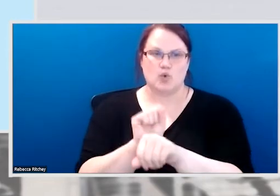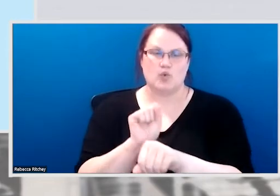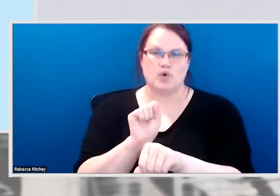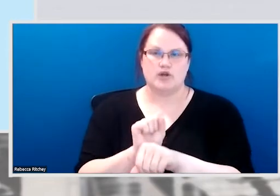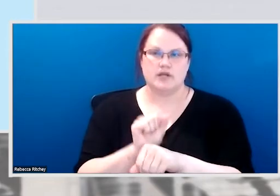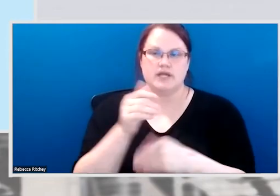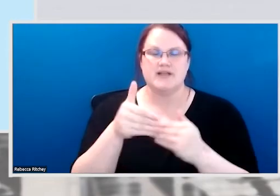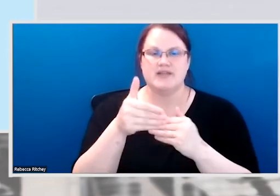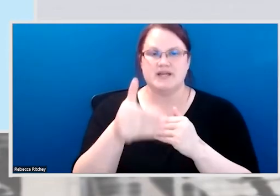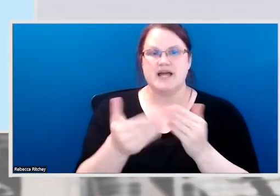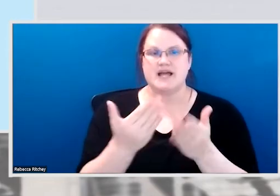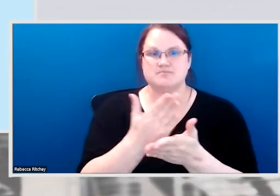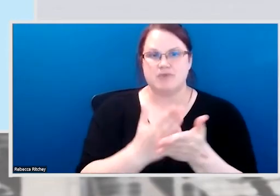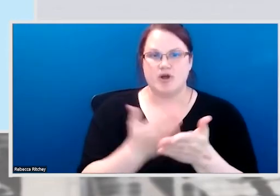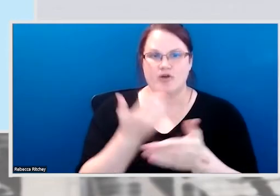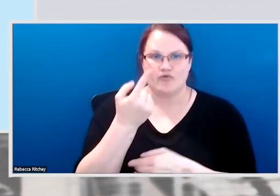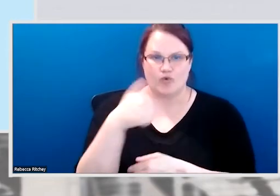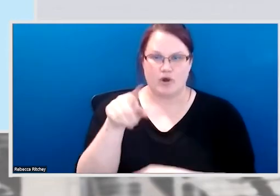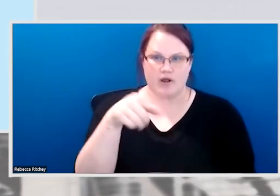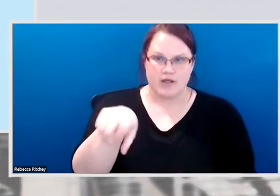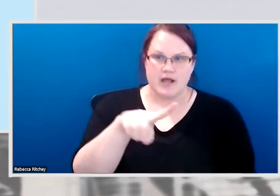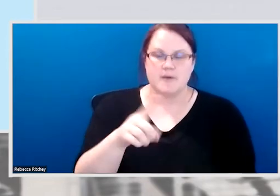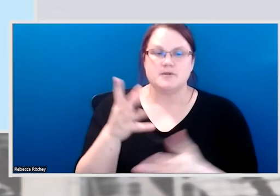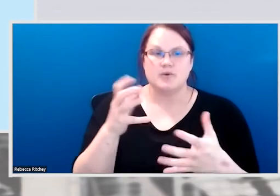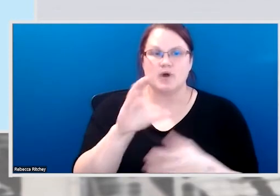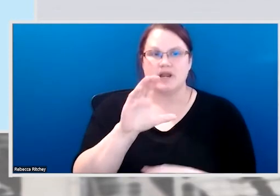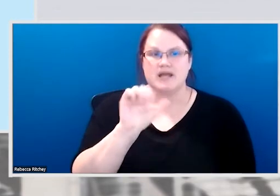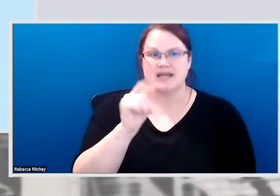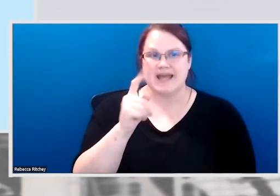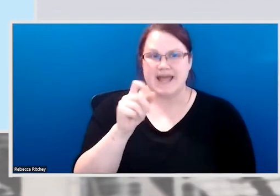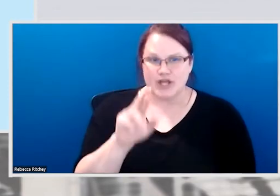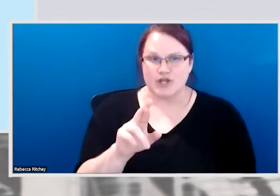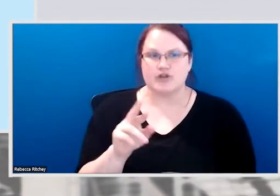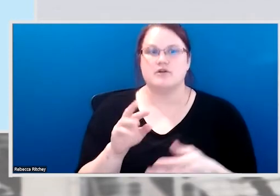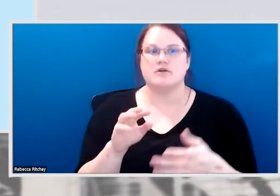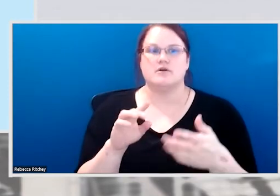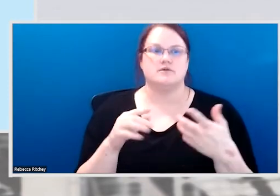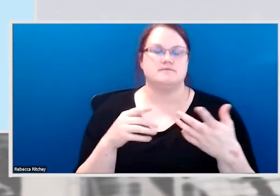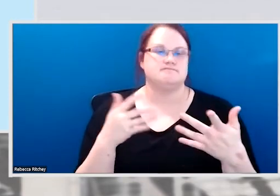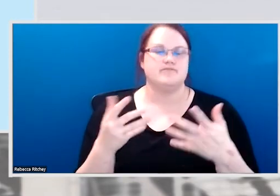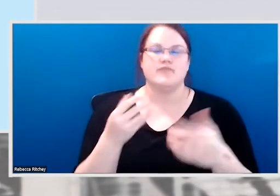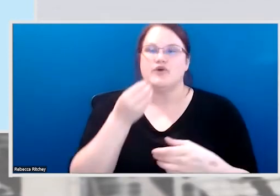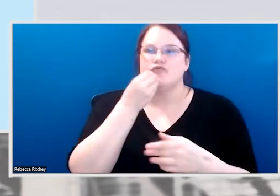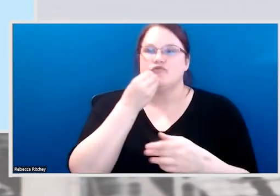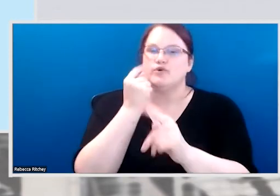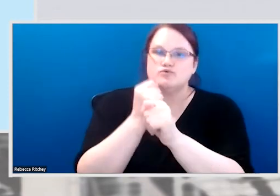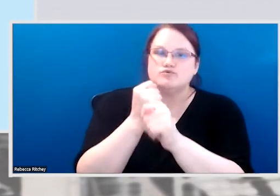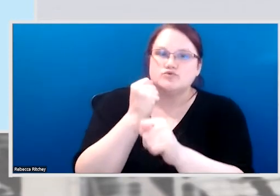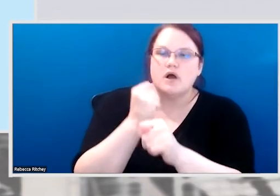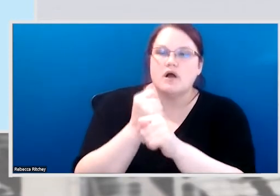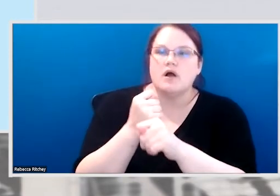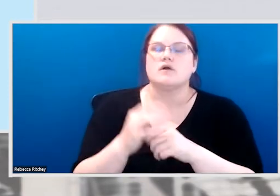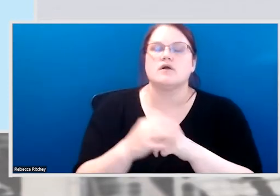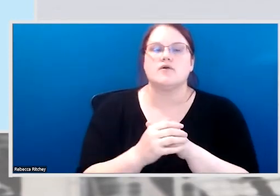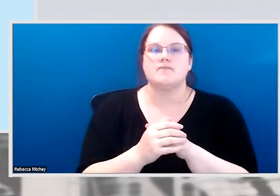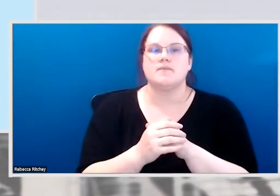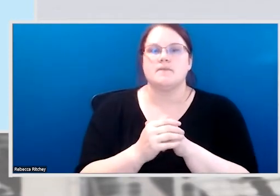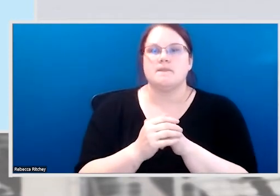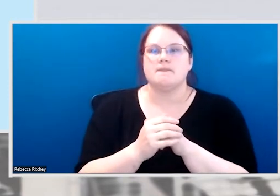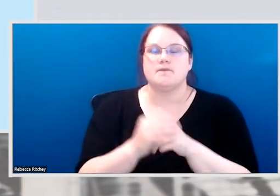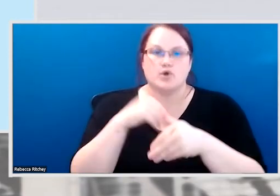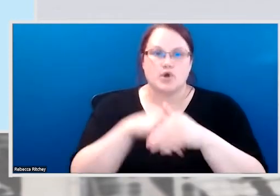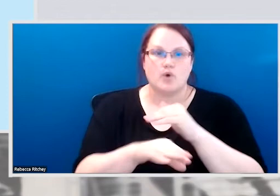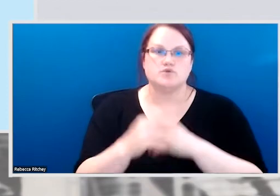next step for them. Do they want to do catering? Do they want to be a food truck? Do they want to actually go into a